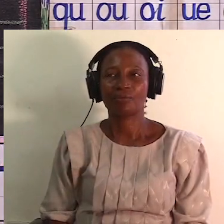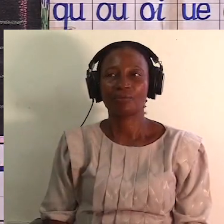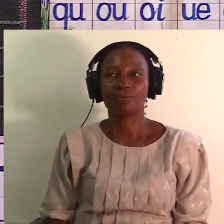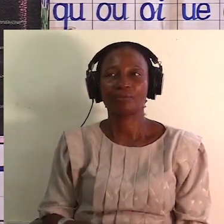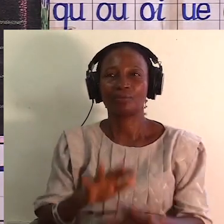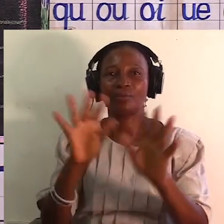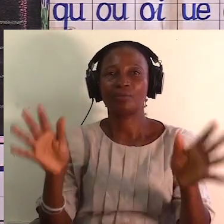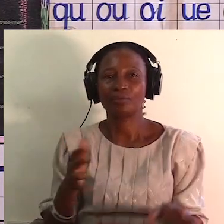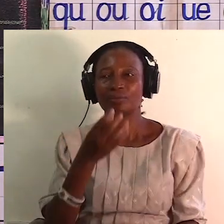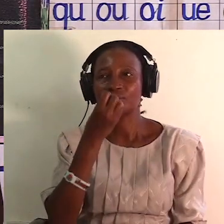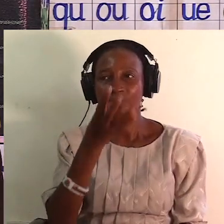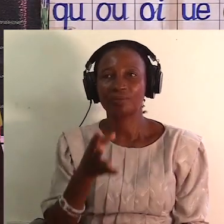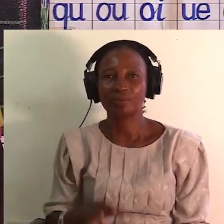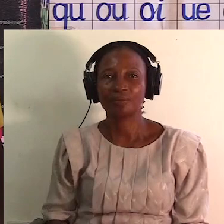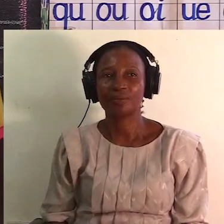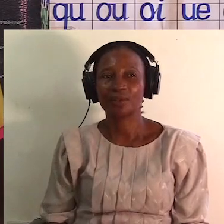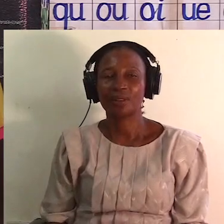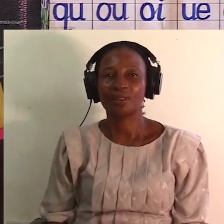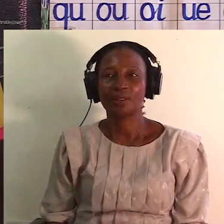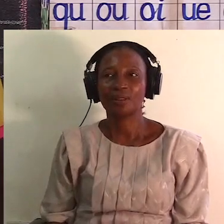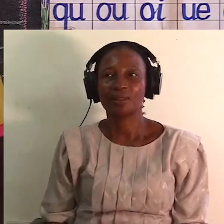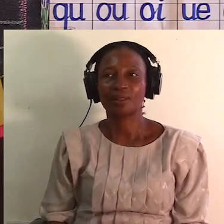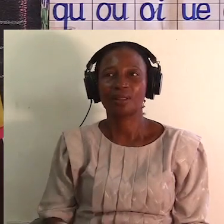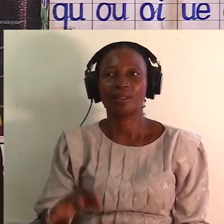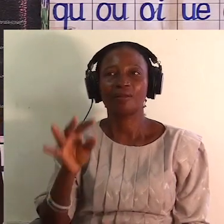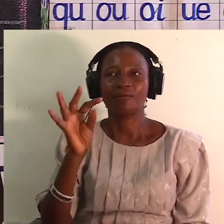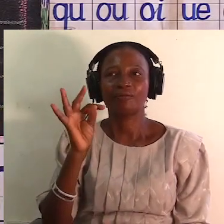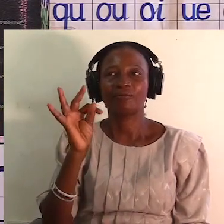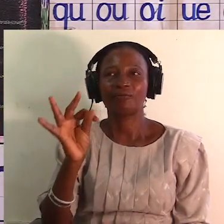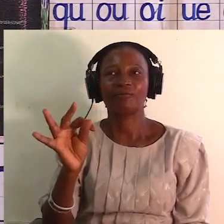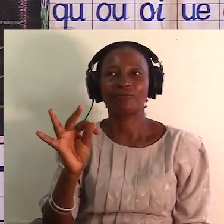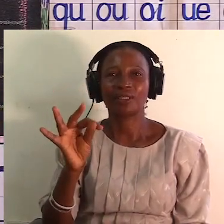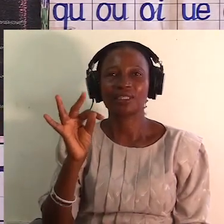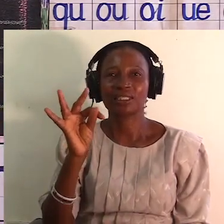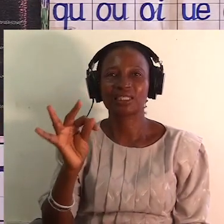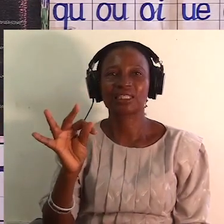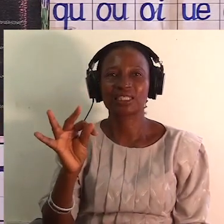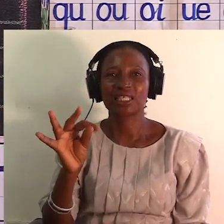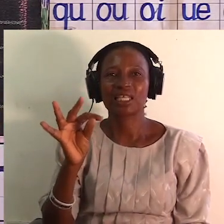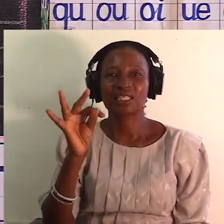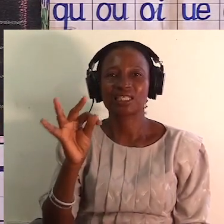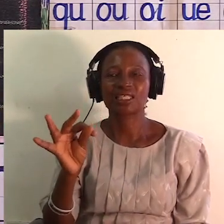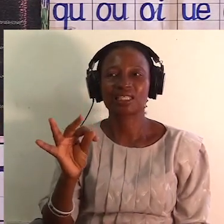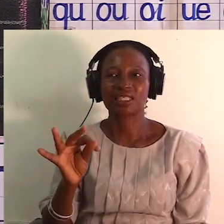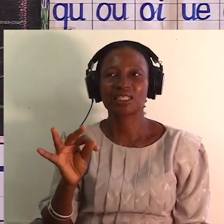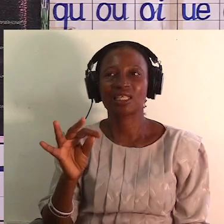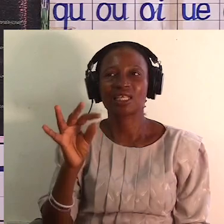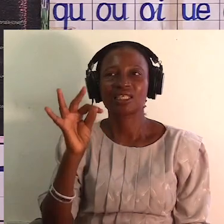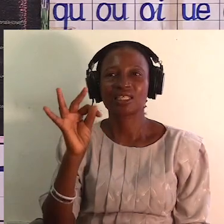Can we all say it together? The sound is f.